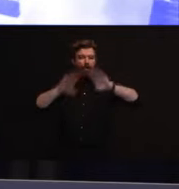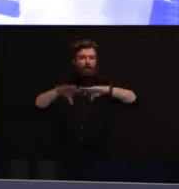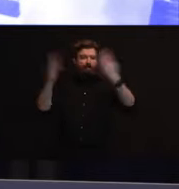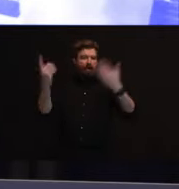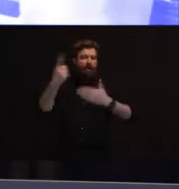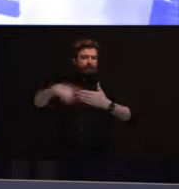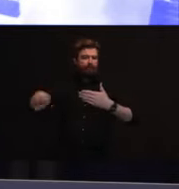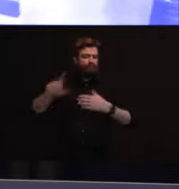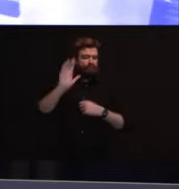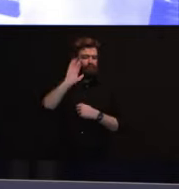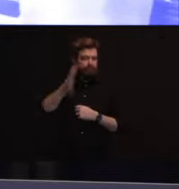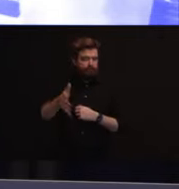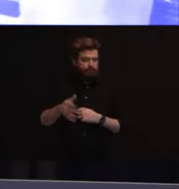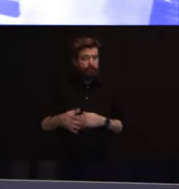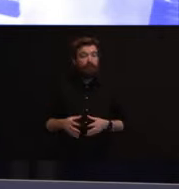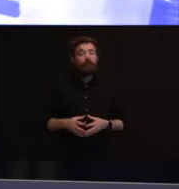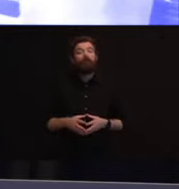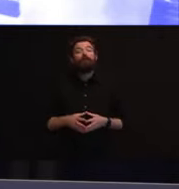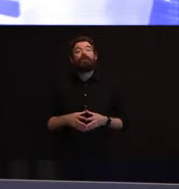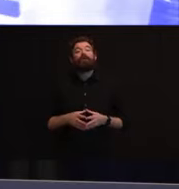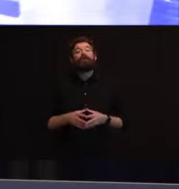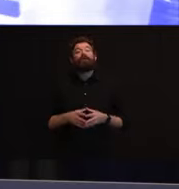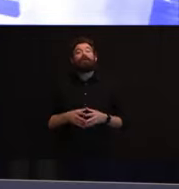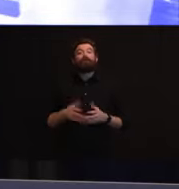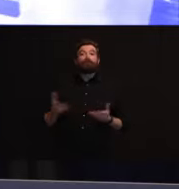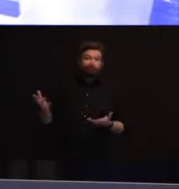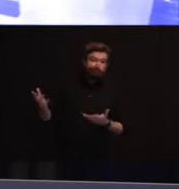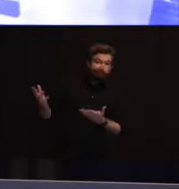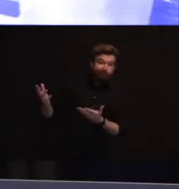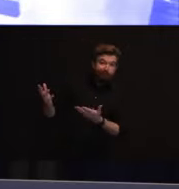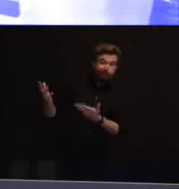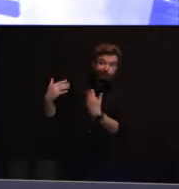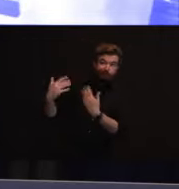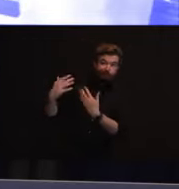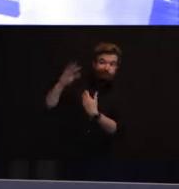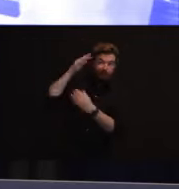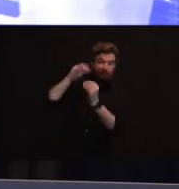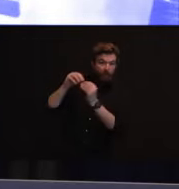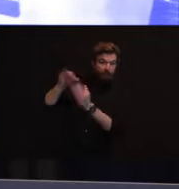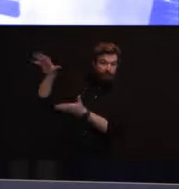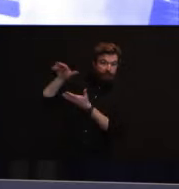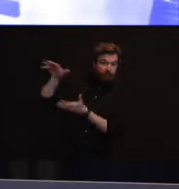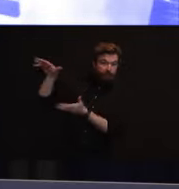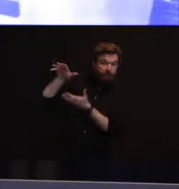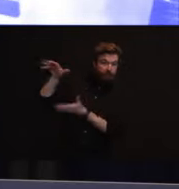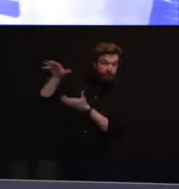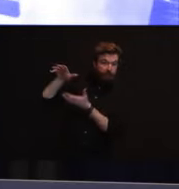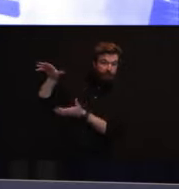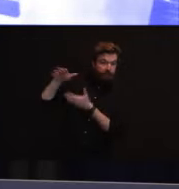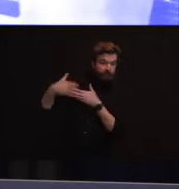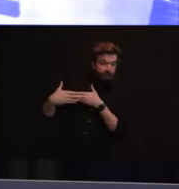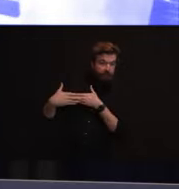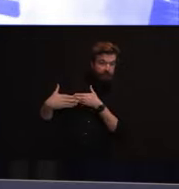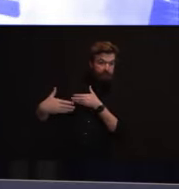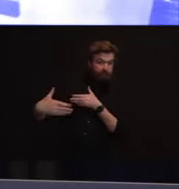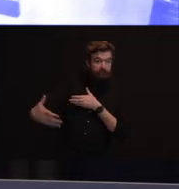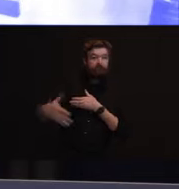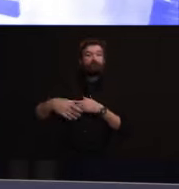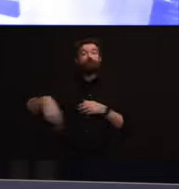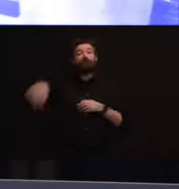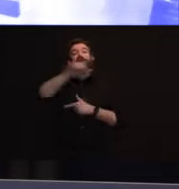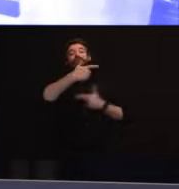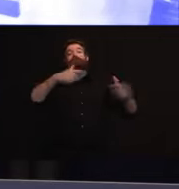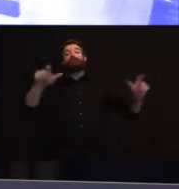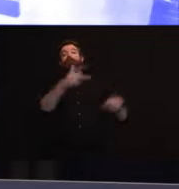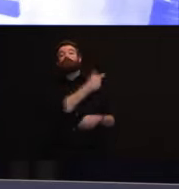vaccine becomes available in the coming weeks and months, the state's mega sites will serve as vaccination hubs as we